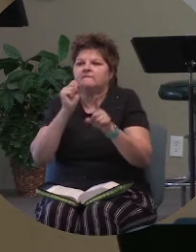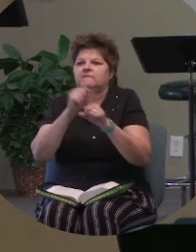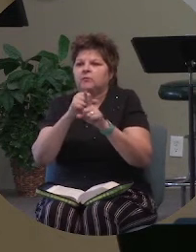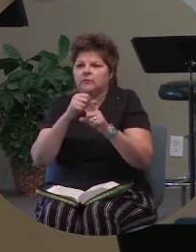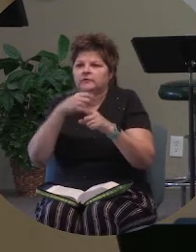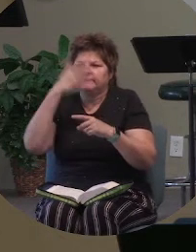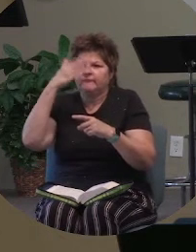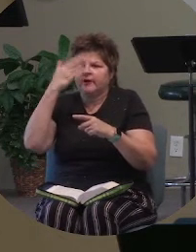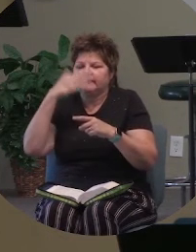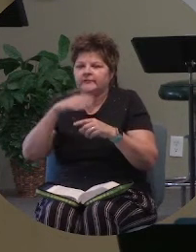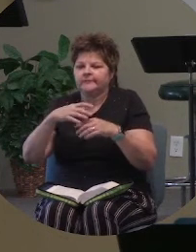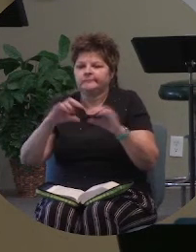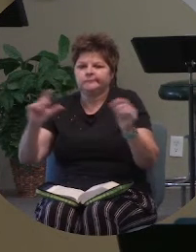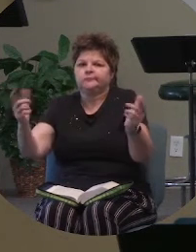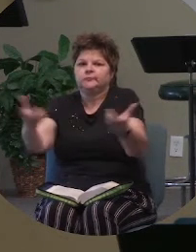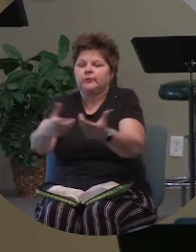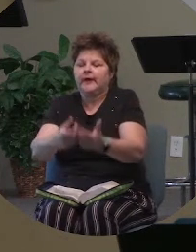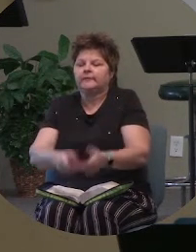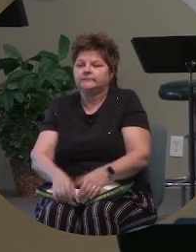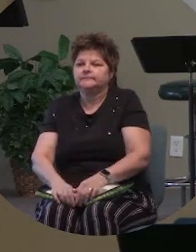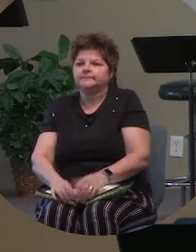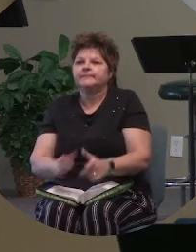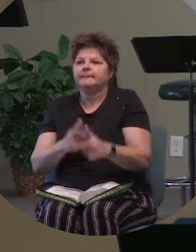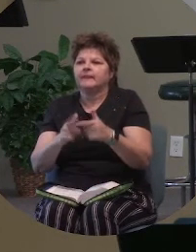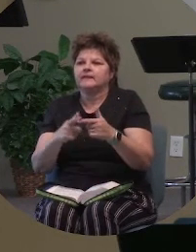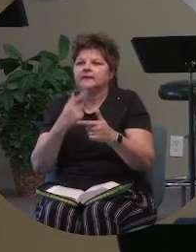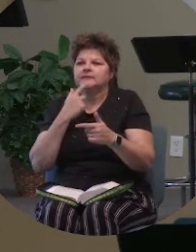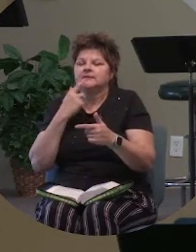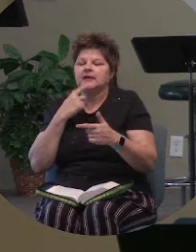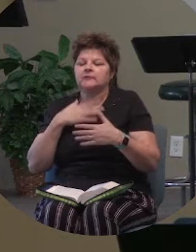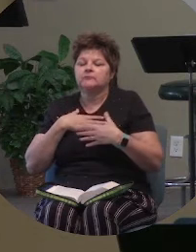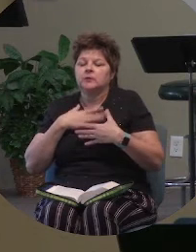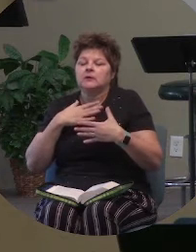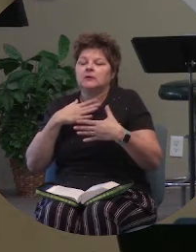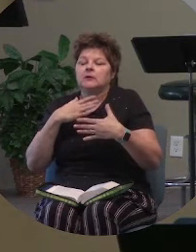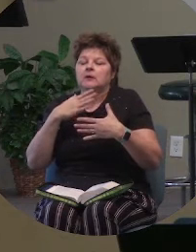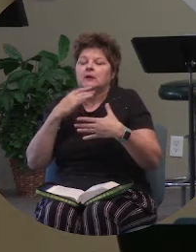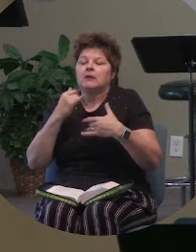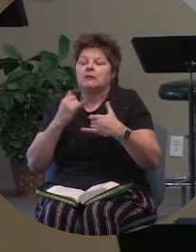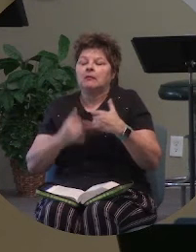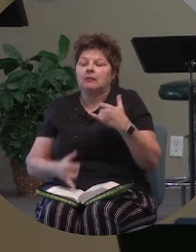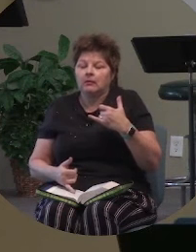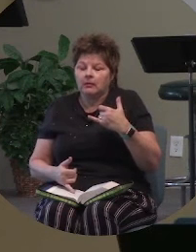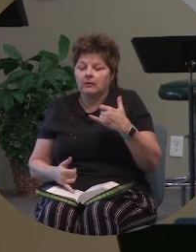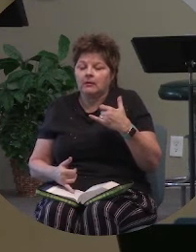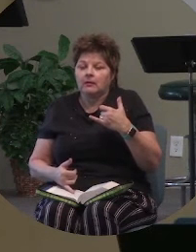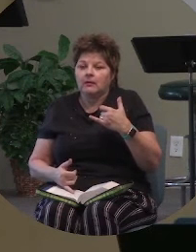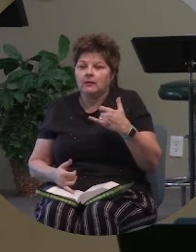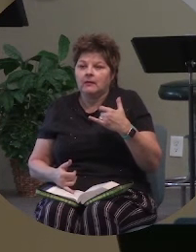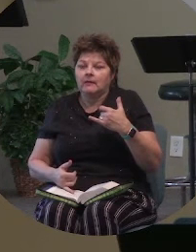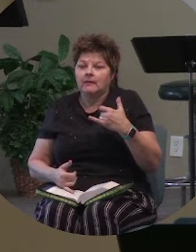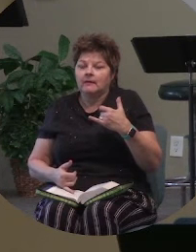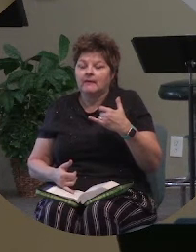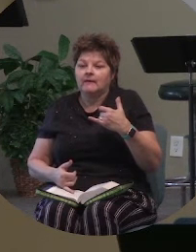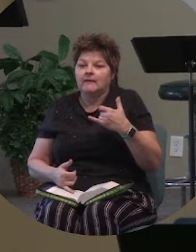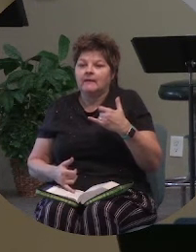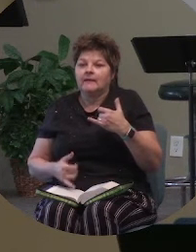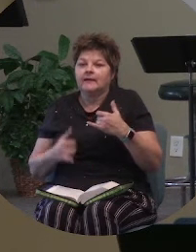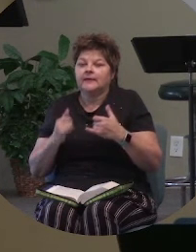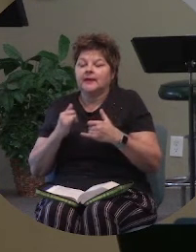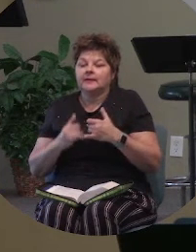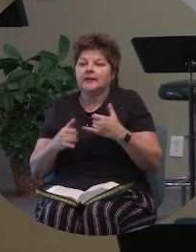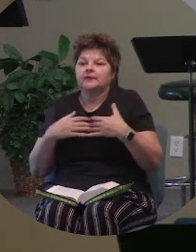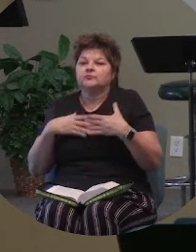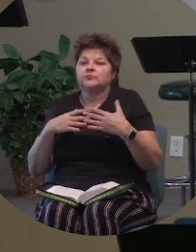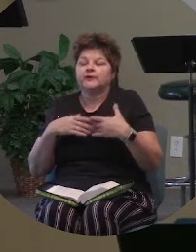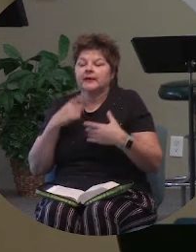crowd. He said, and then I would breathe my last breath. And in that last breath, I would say,